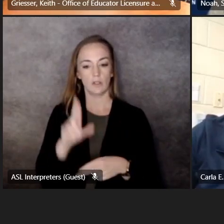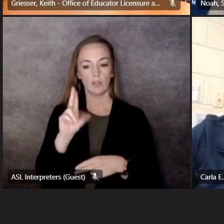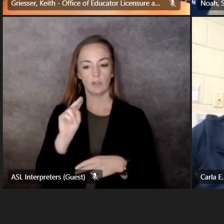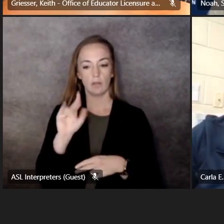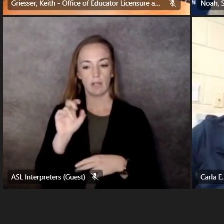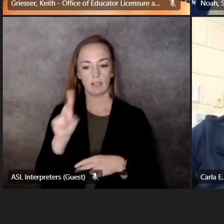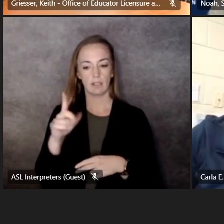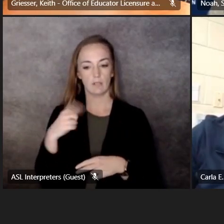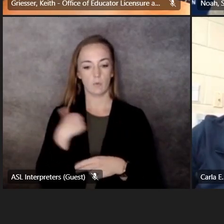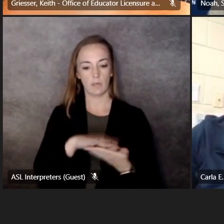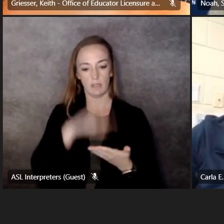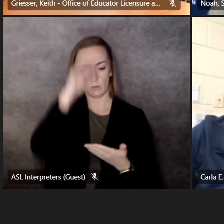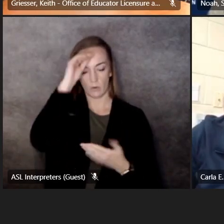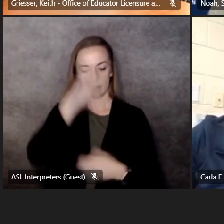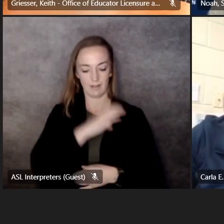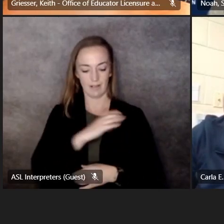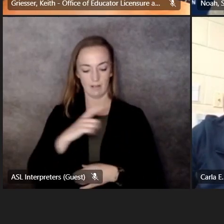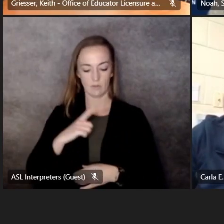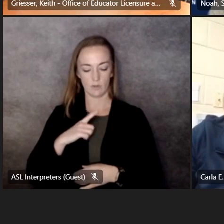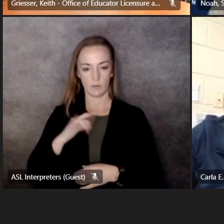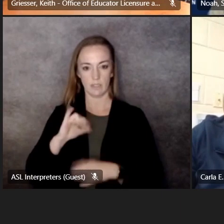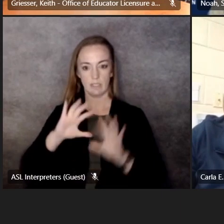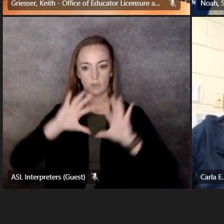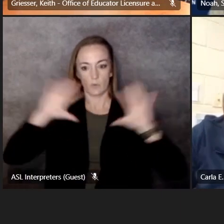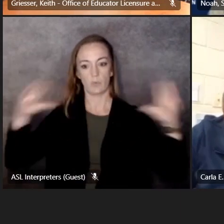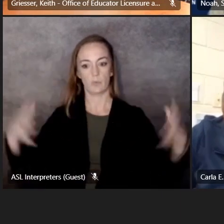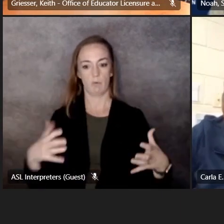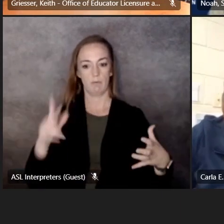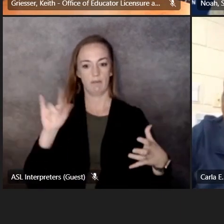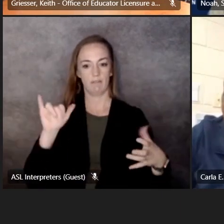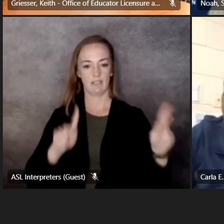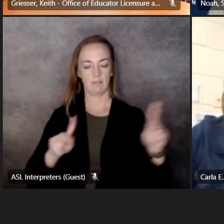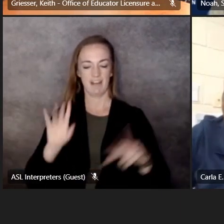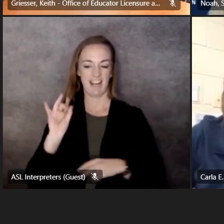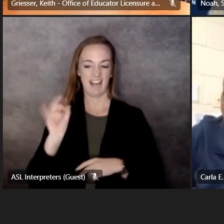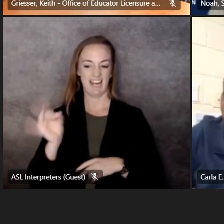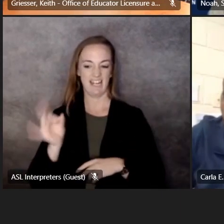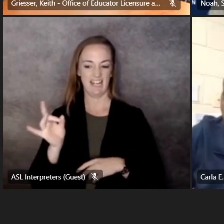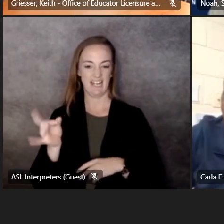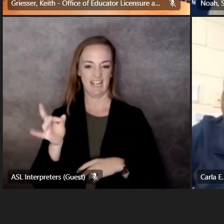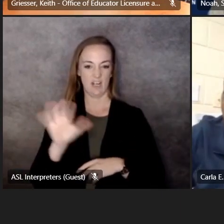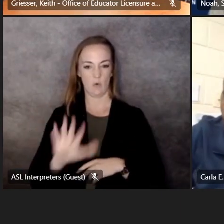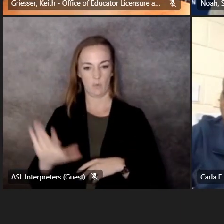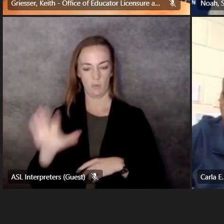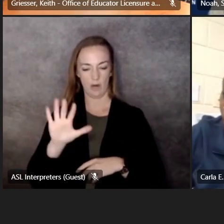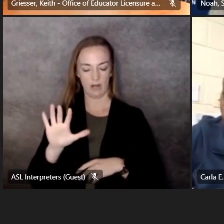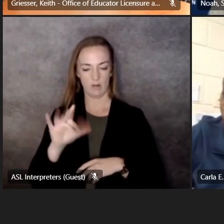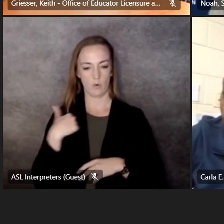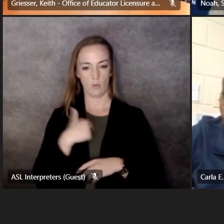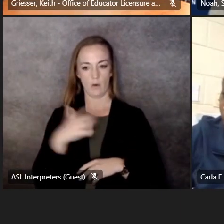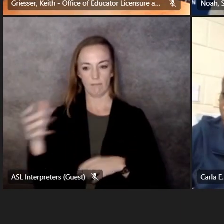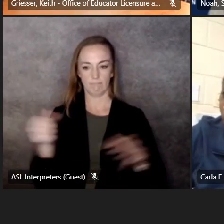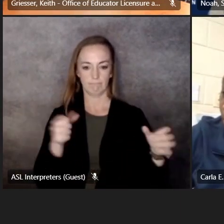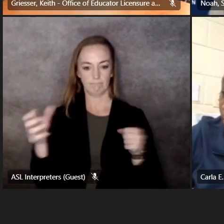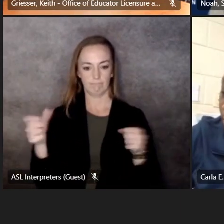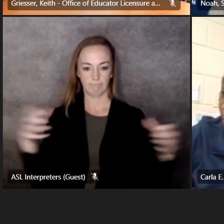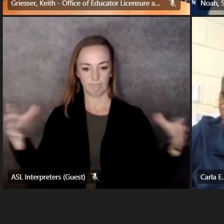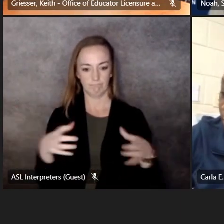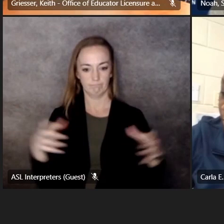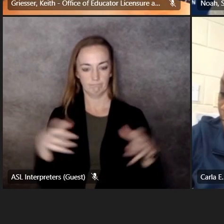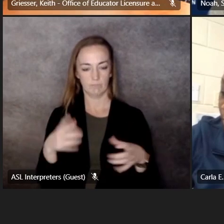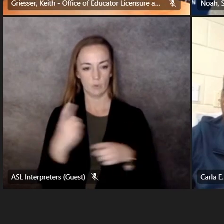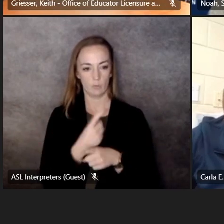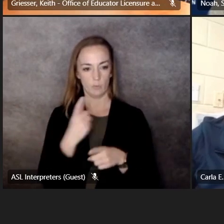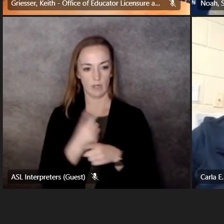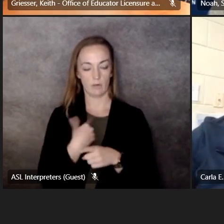a broad group of Kentuckians, about 80 of them that we are pulling together on a regular basis. They're organized into